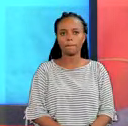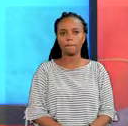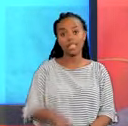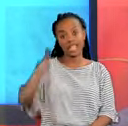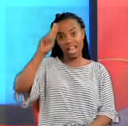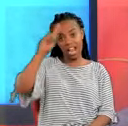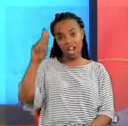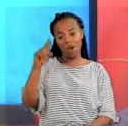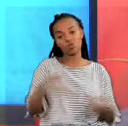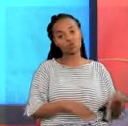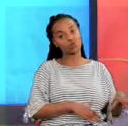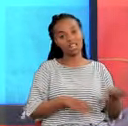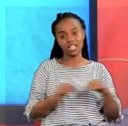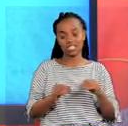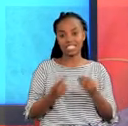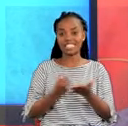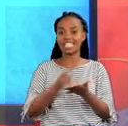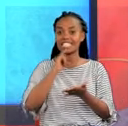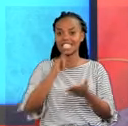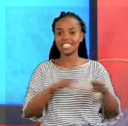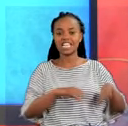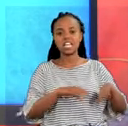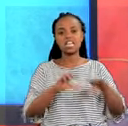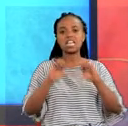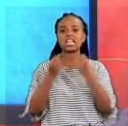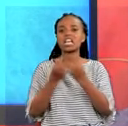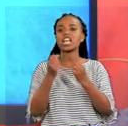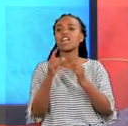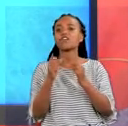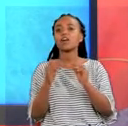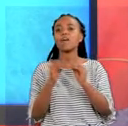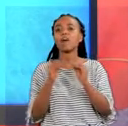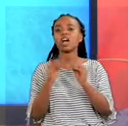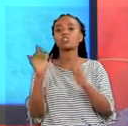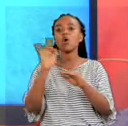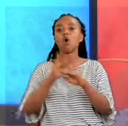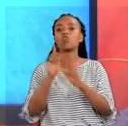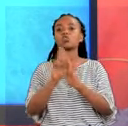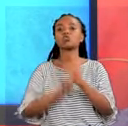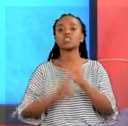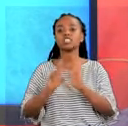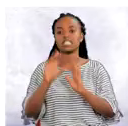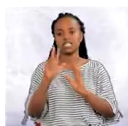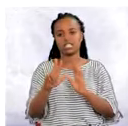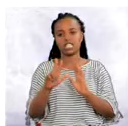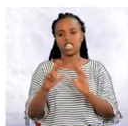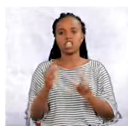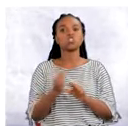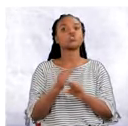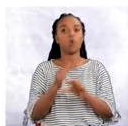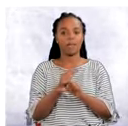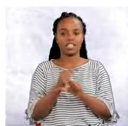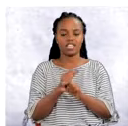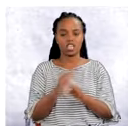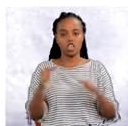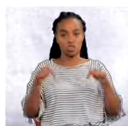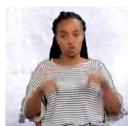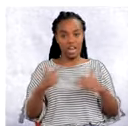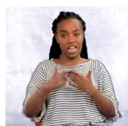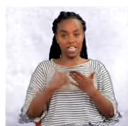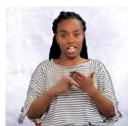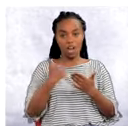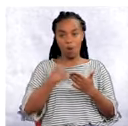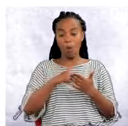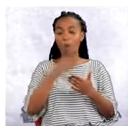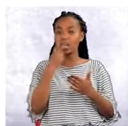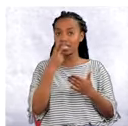Hello dear students, this is grade 11 mathematics on unit 3, coordinate geometry. On today's lesson, we are